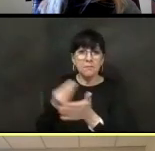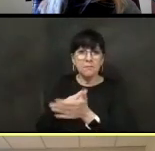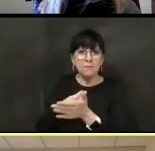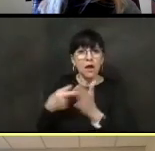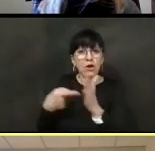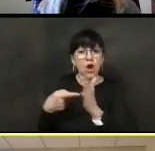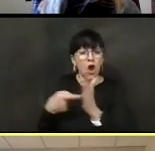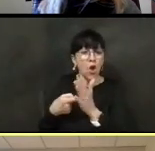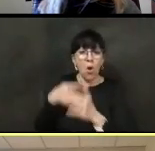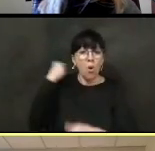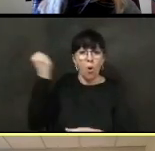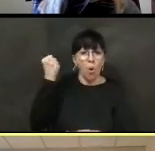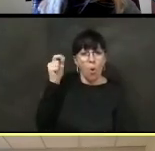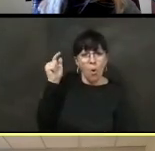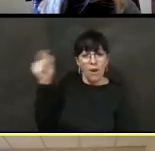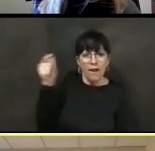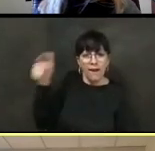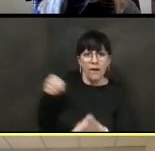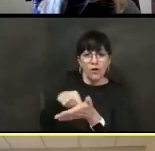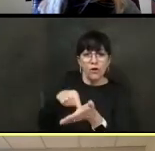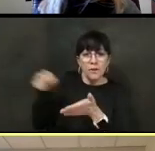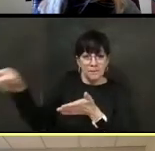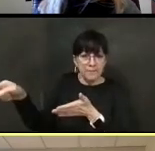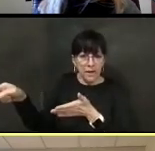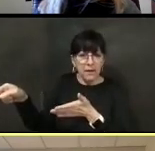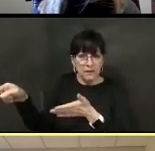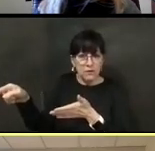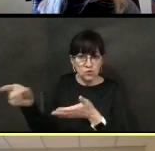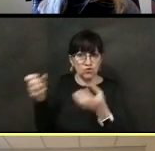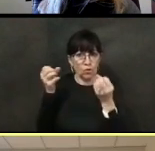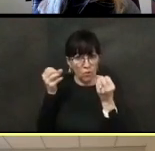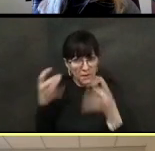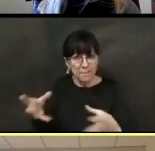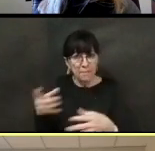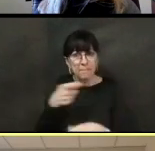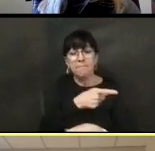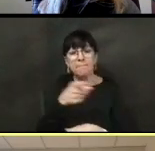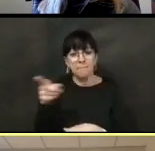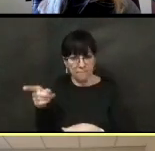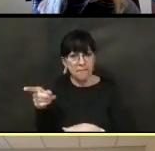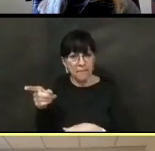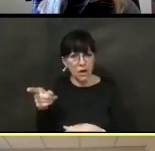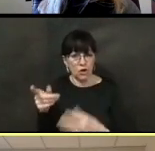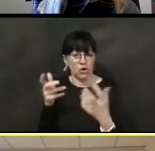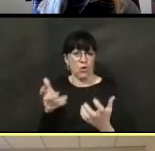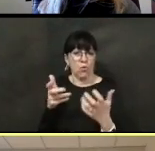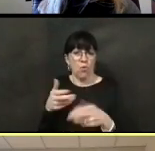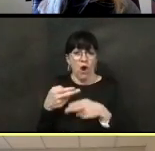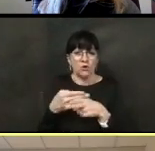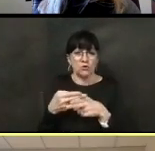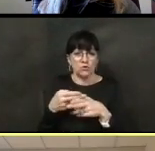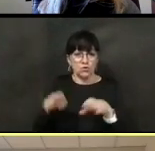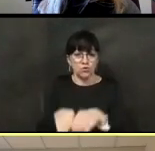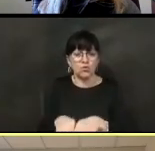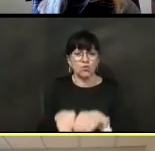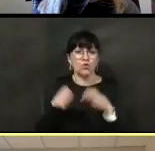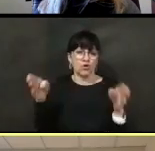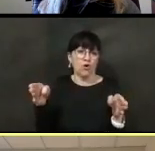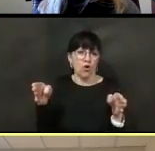still ongoing, that we had as many of those businesses able to reopen as possible. And so that's what the program's really aimed at